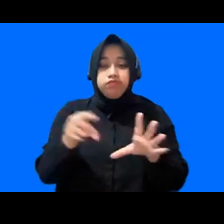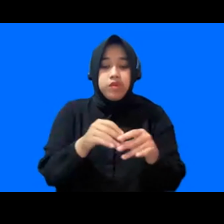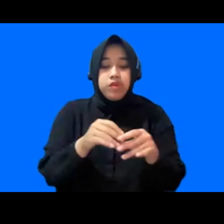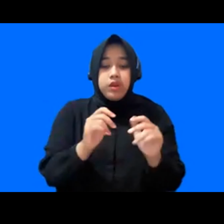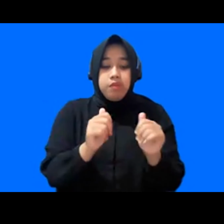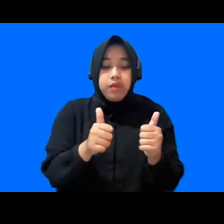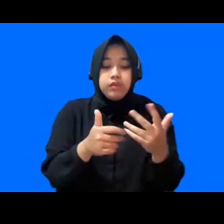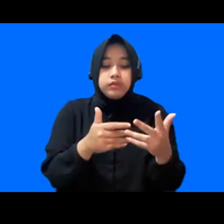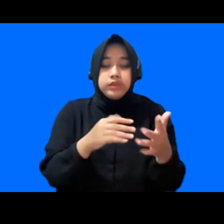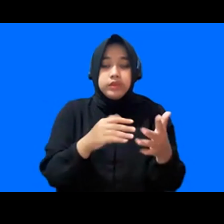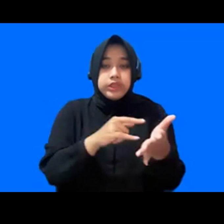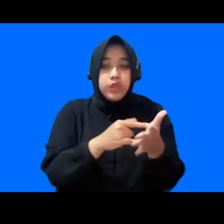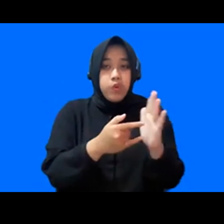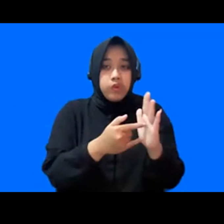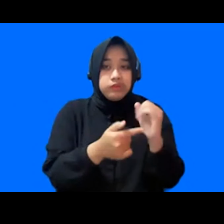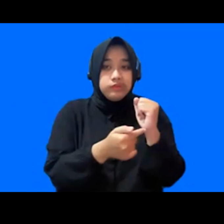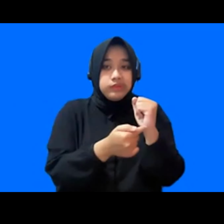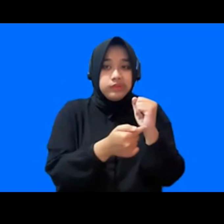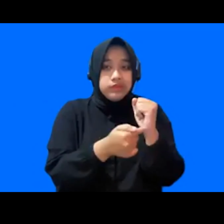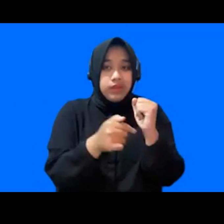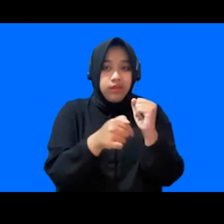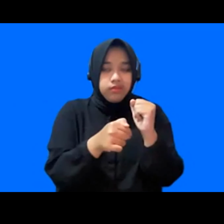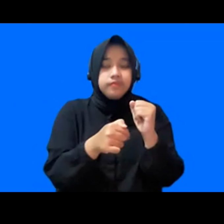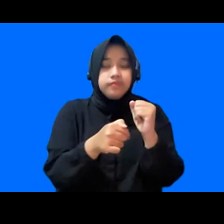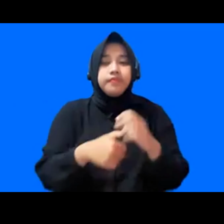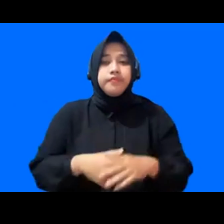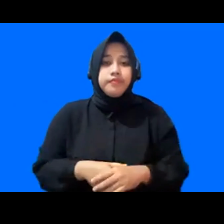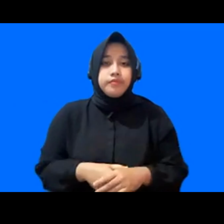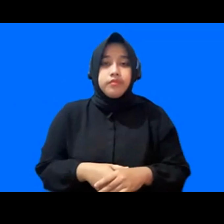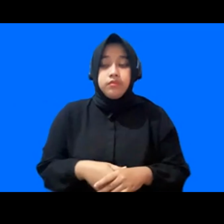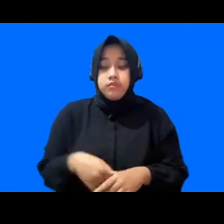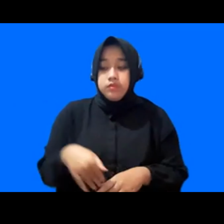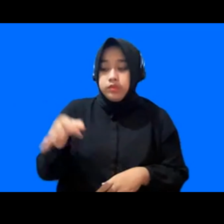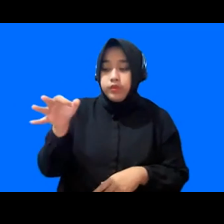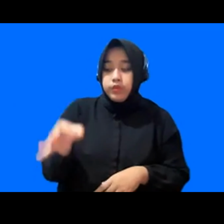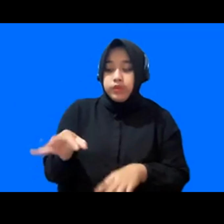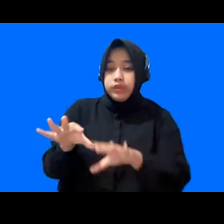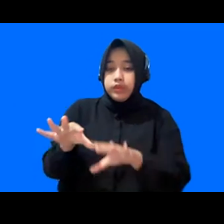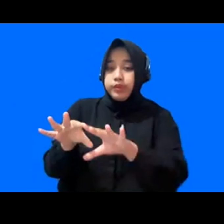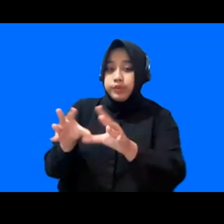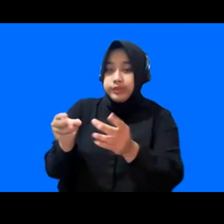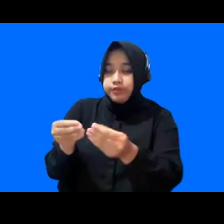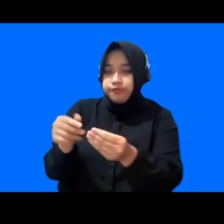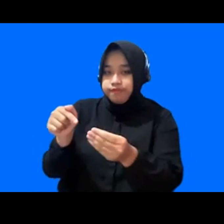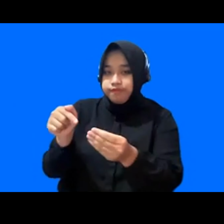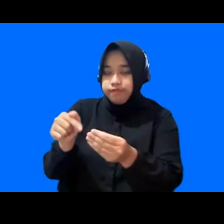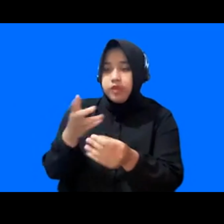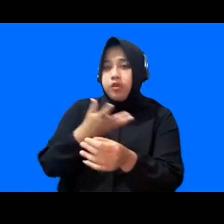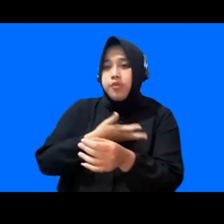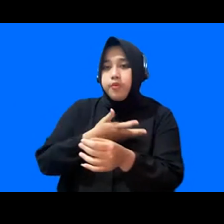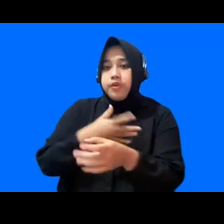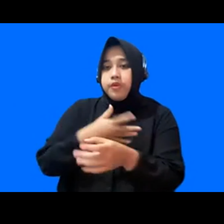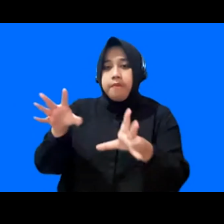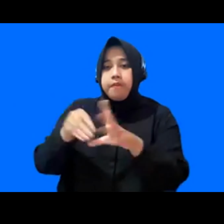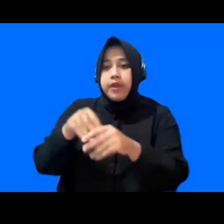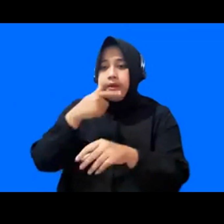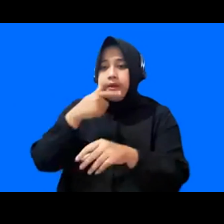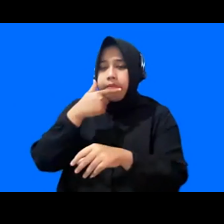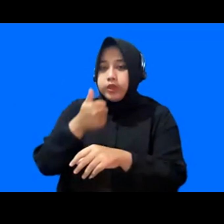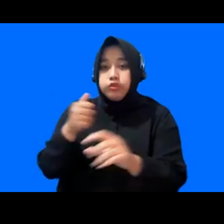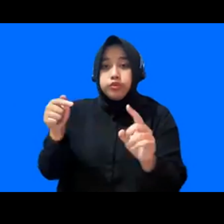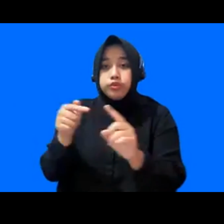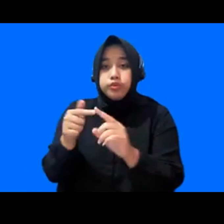smart and accessible and inclusive cities will play an important role going forward in addressing inclusion and our key areas such as access